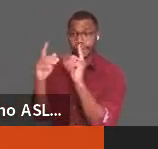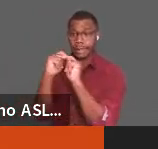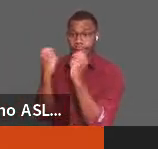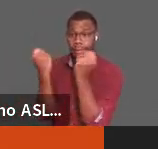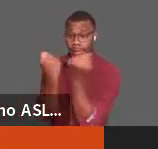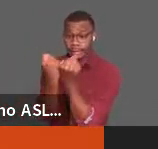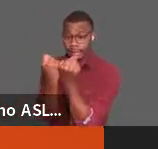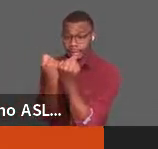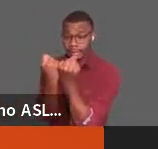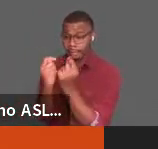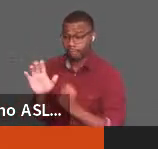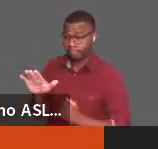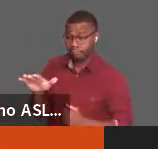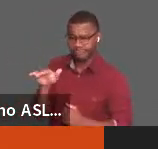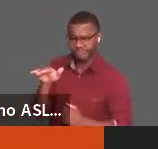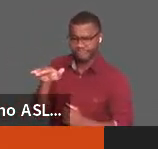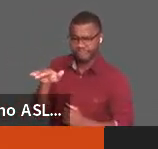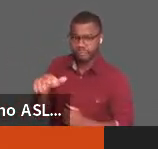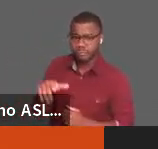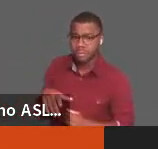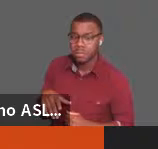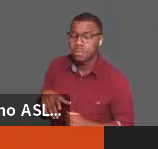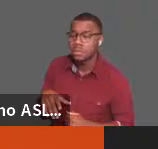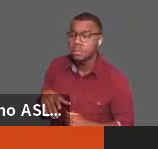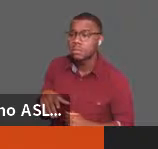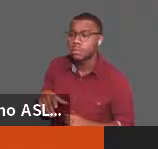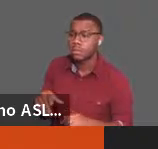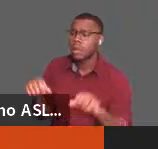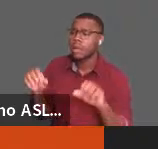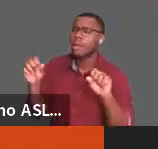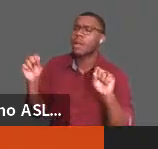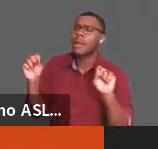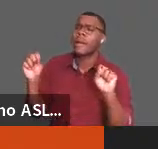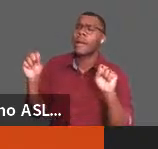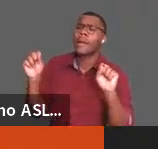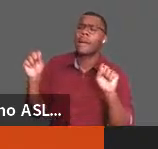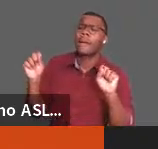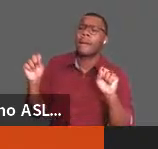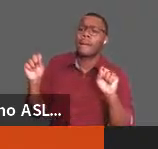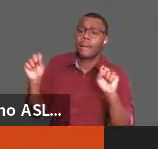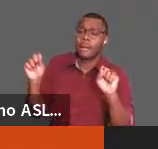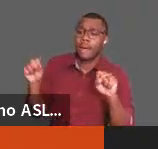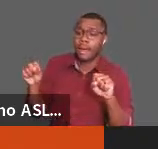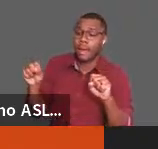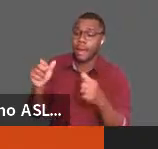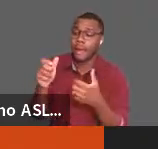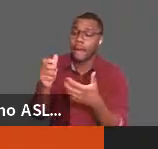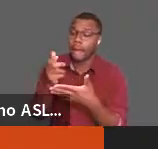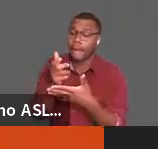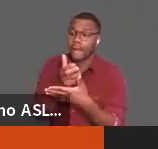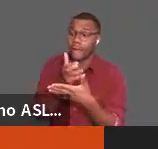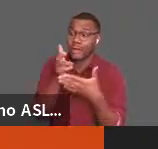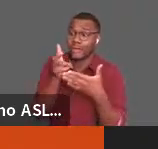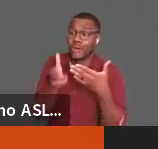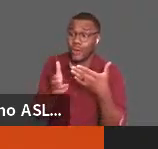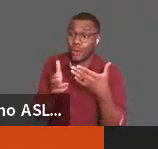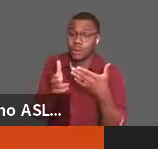screen? Is there a way to post the poll results on the chat?